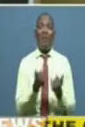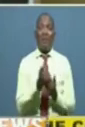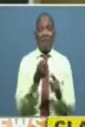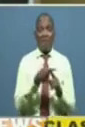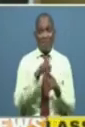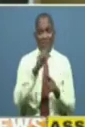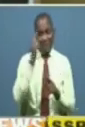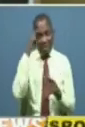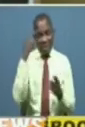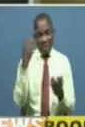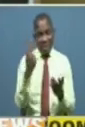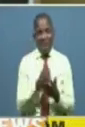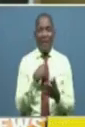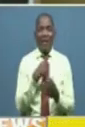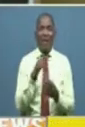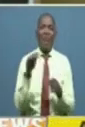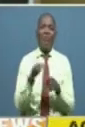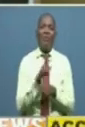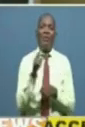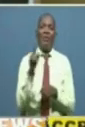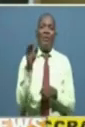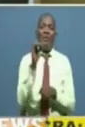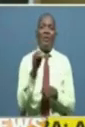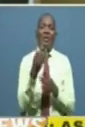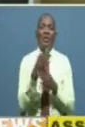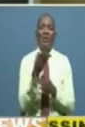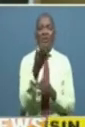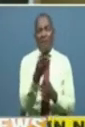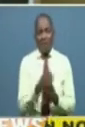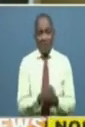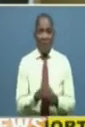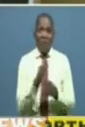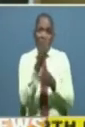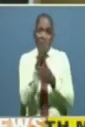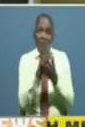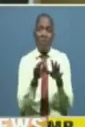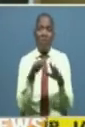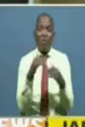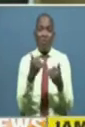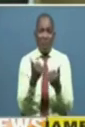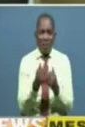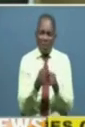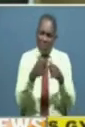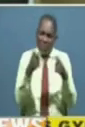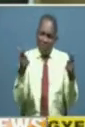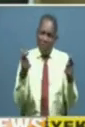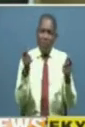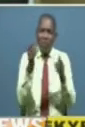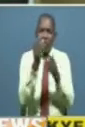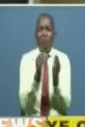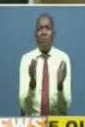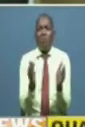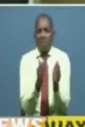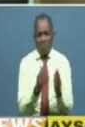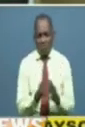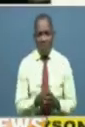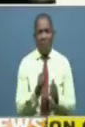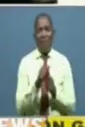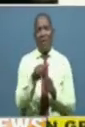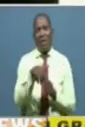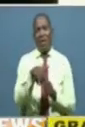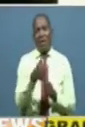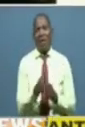Ghana owns 100% in them. There are some of them in the larger group that are JV with other